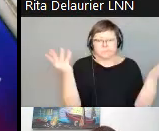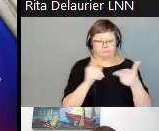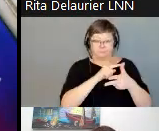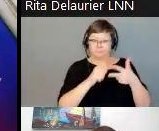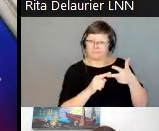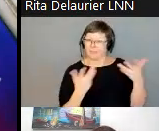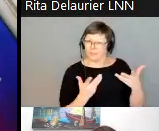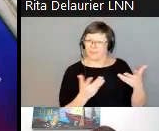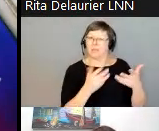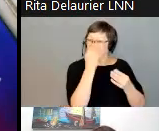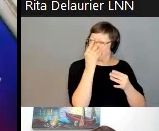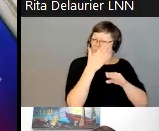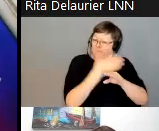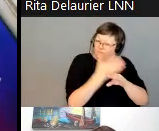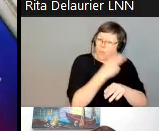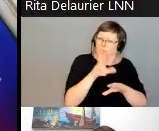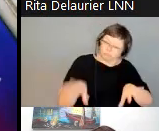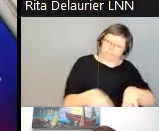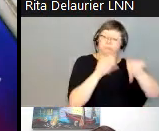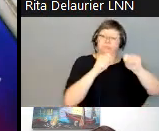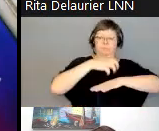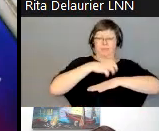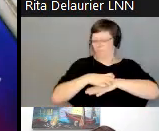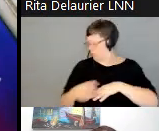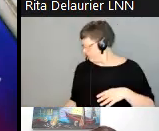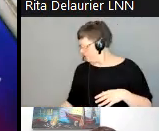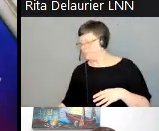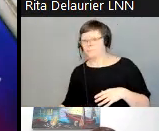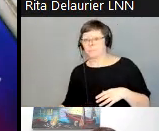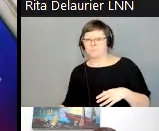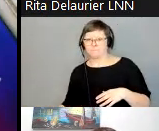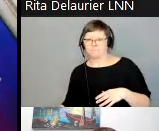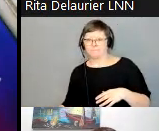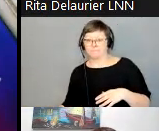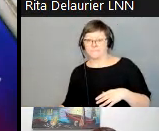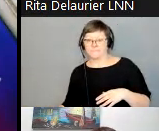you jump into using a platform if you don't already have one.